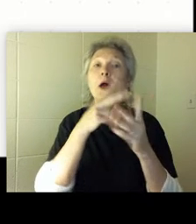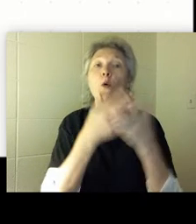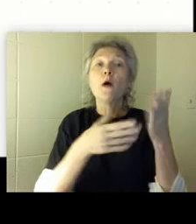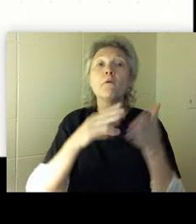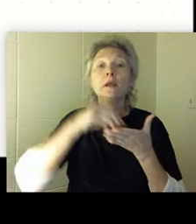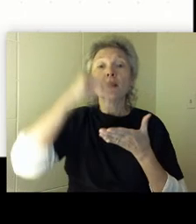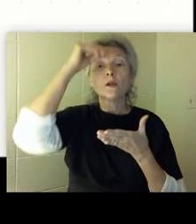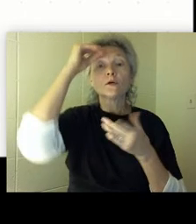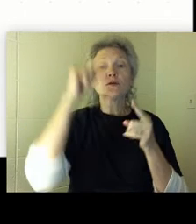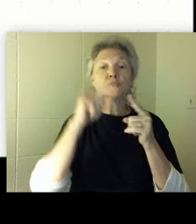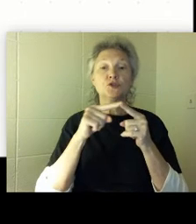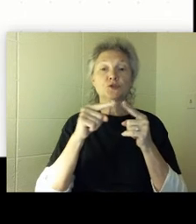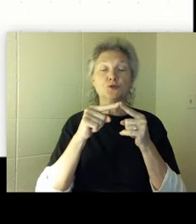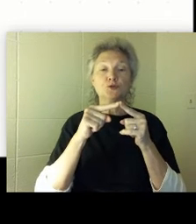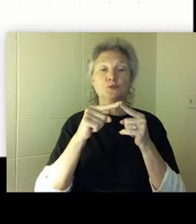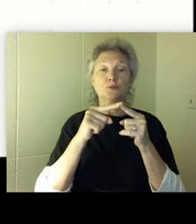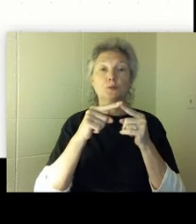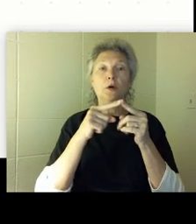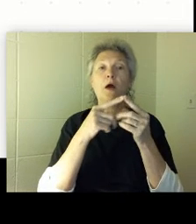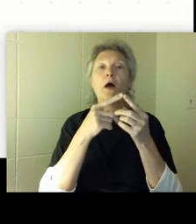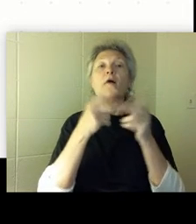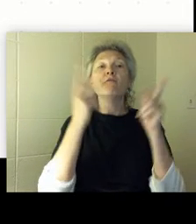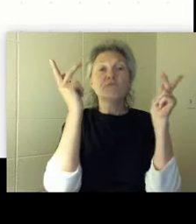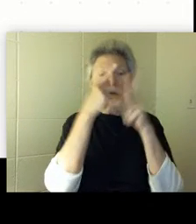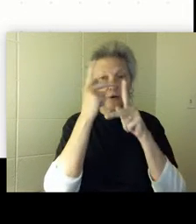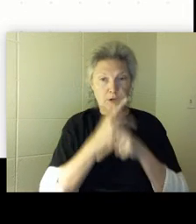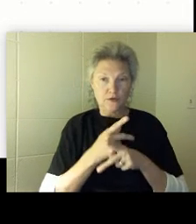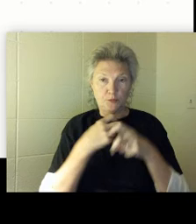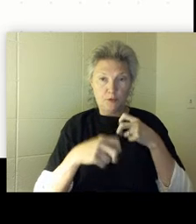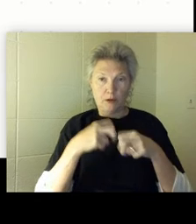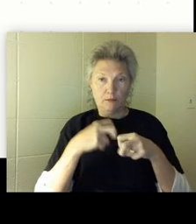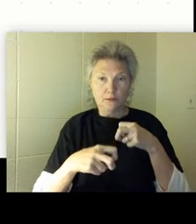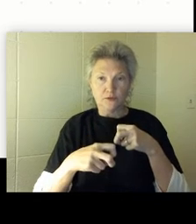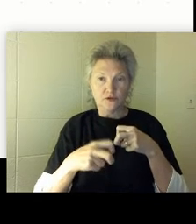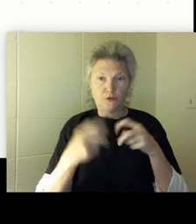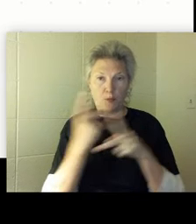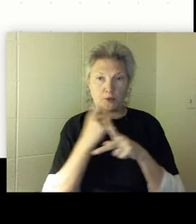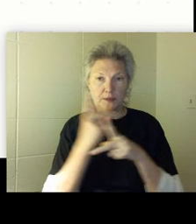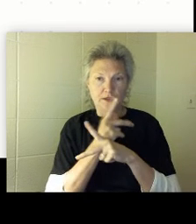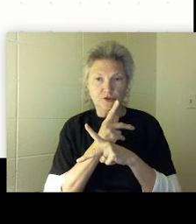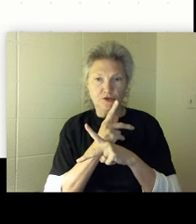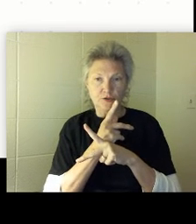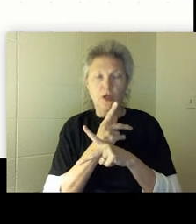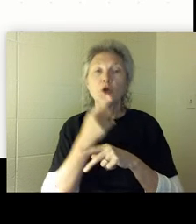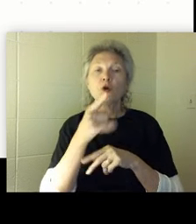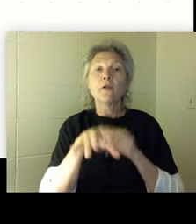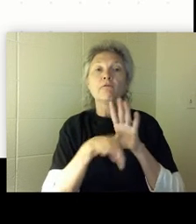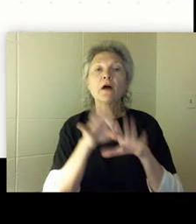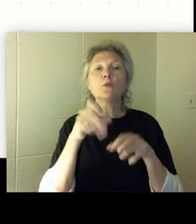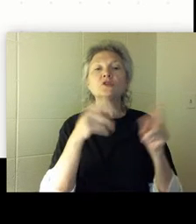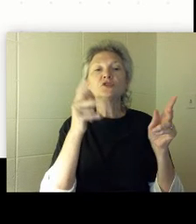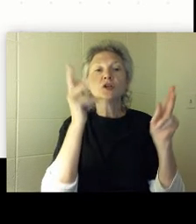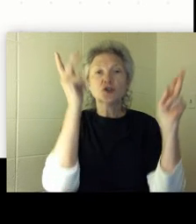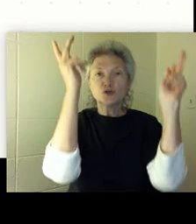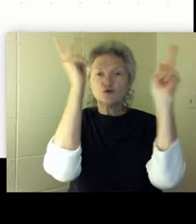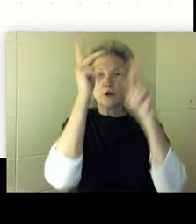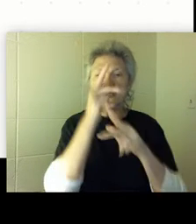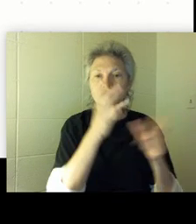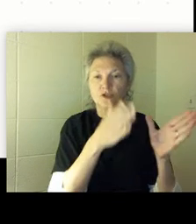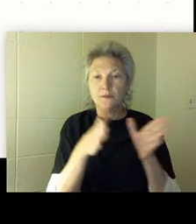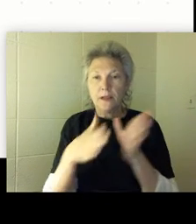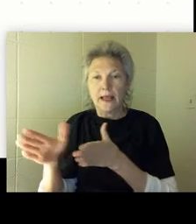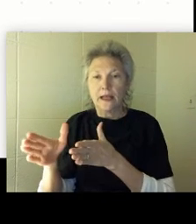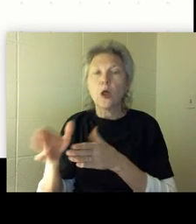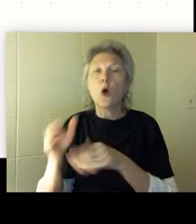learned to actually solve some multiplication problems. You're going to find what strategies work best for you,